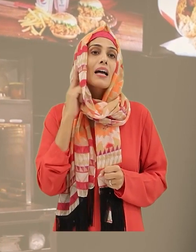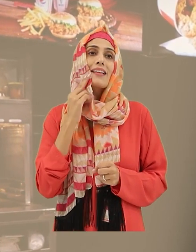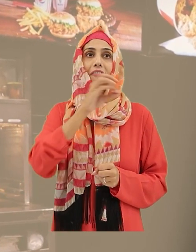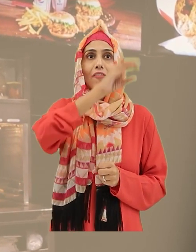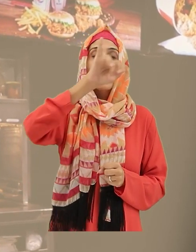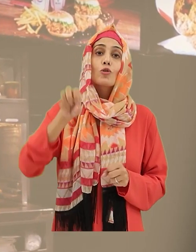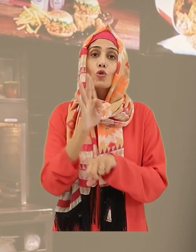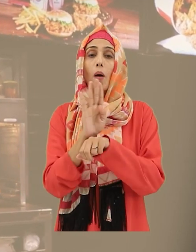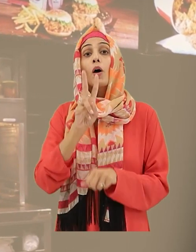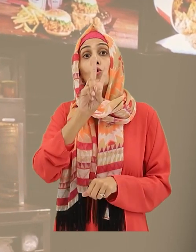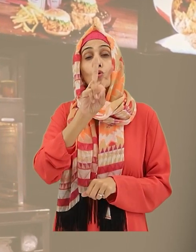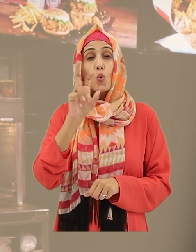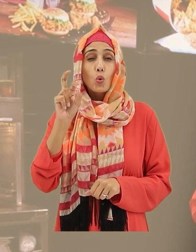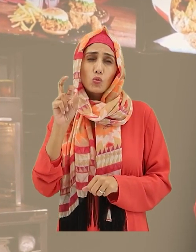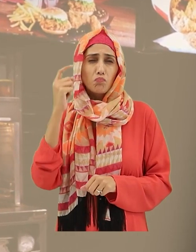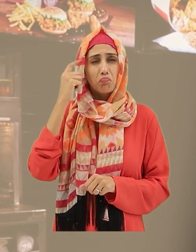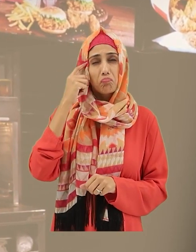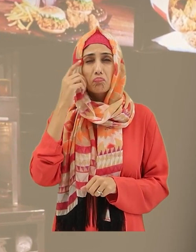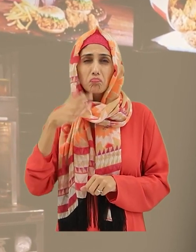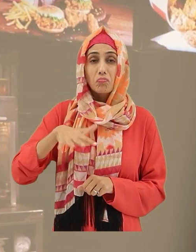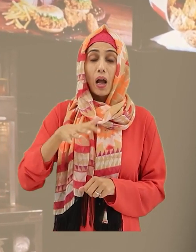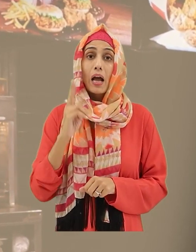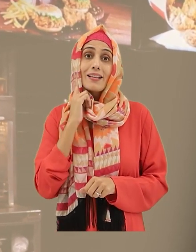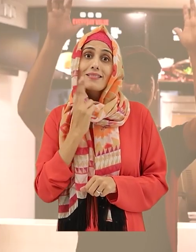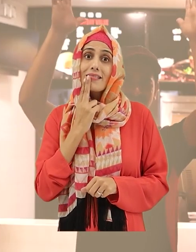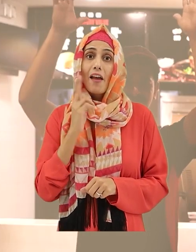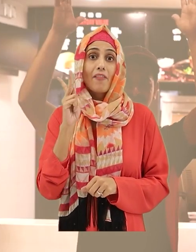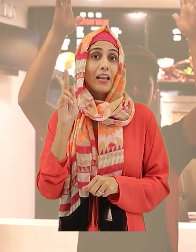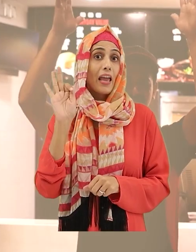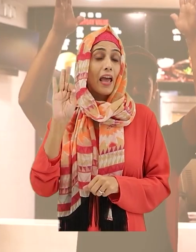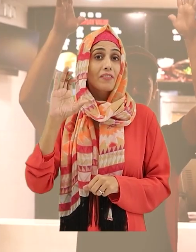So there's over 200 young people working in KFCs.